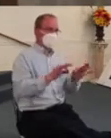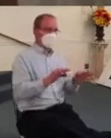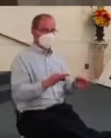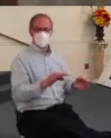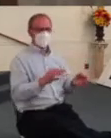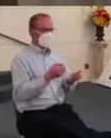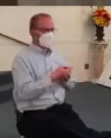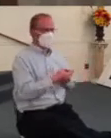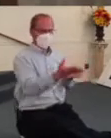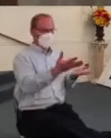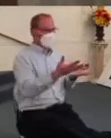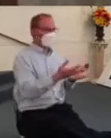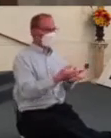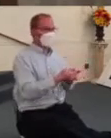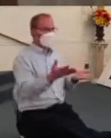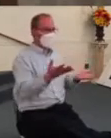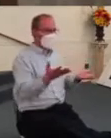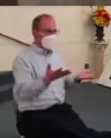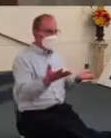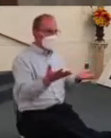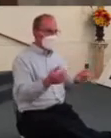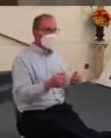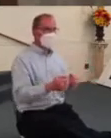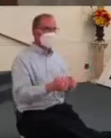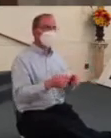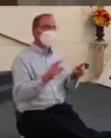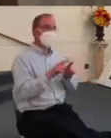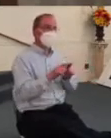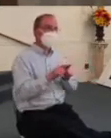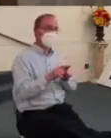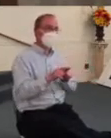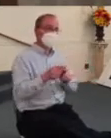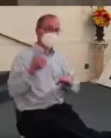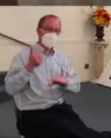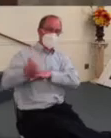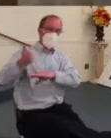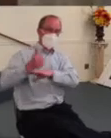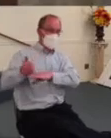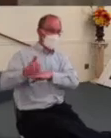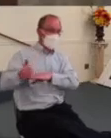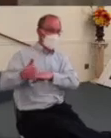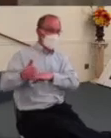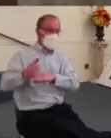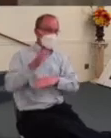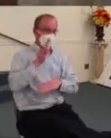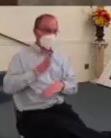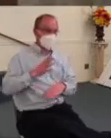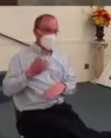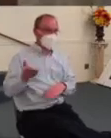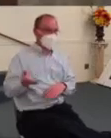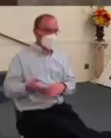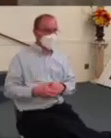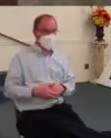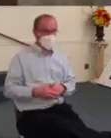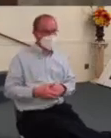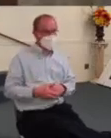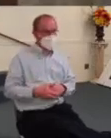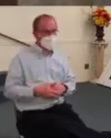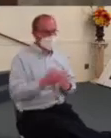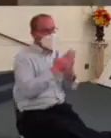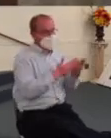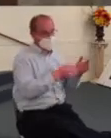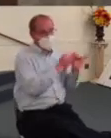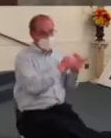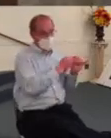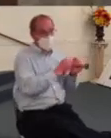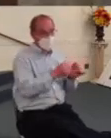and they also scold the woman. Now, some of these individuals in this dinner at